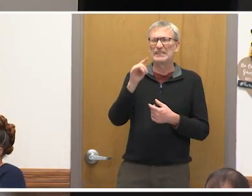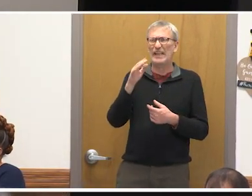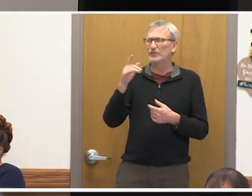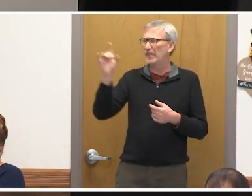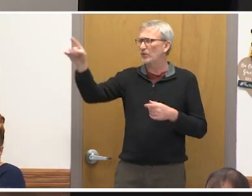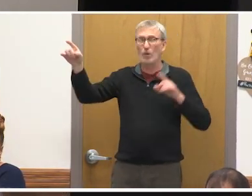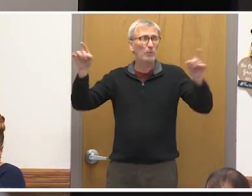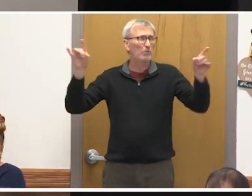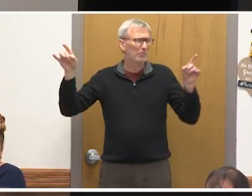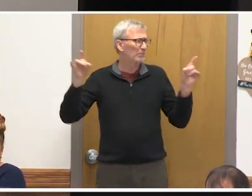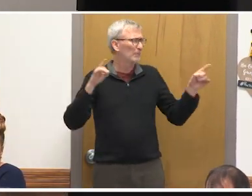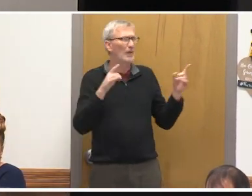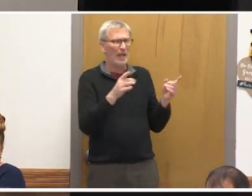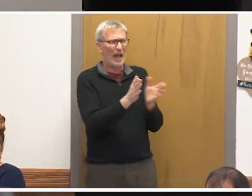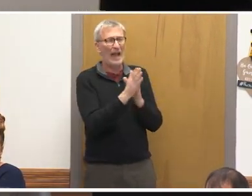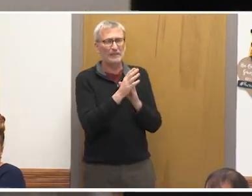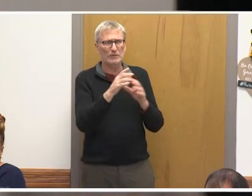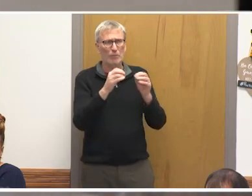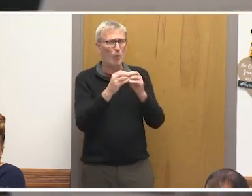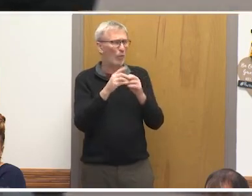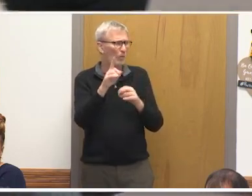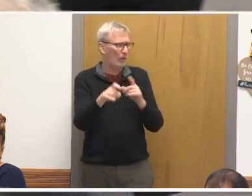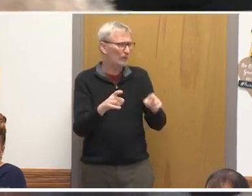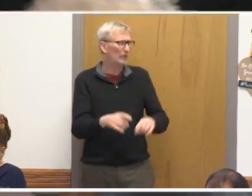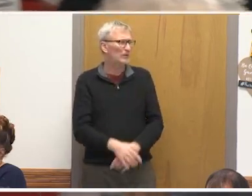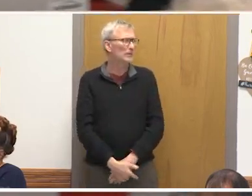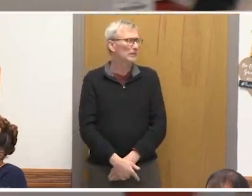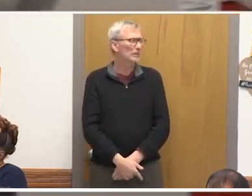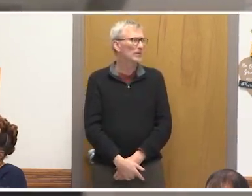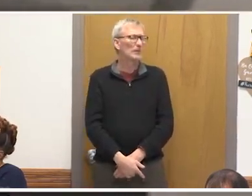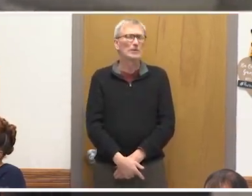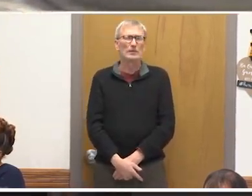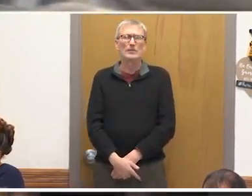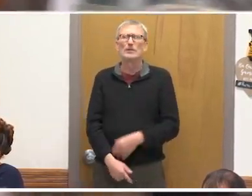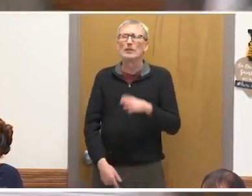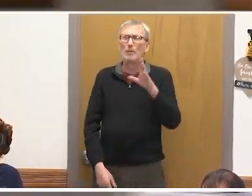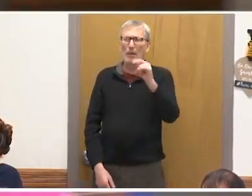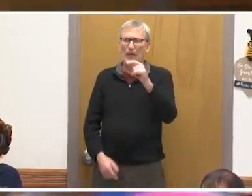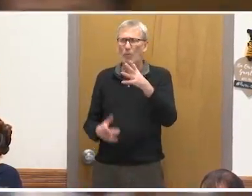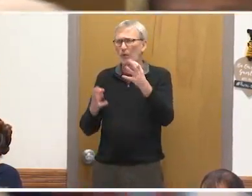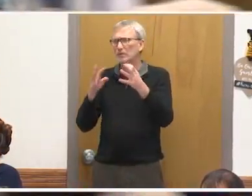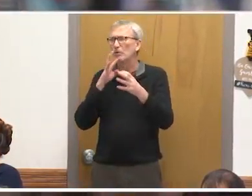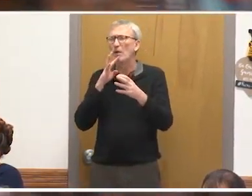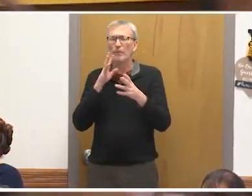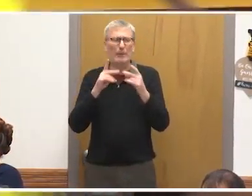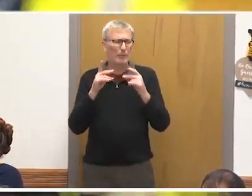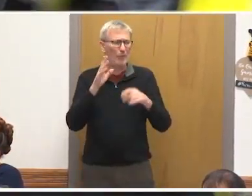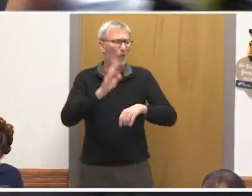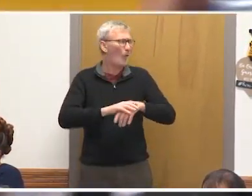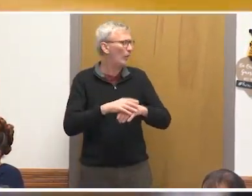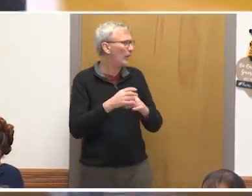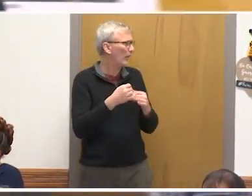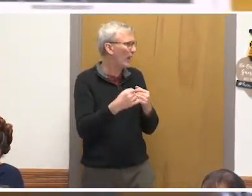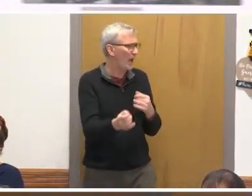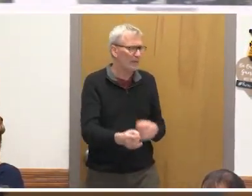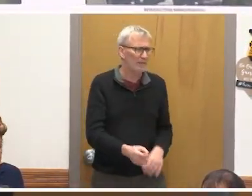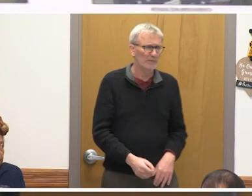types of questions at the stations as well, but want to get answers to folks online as well.